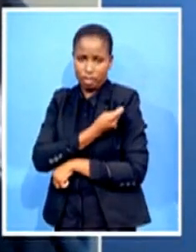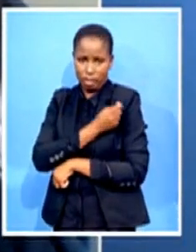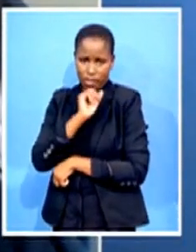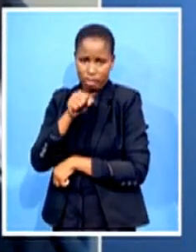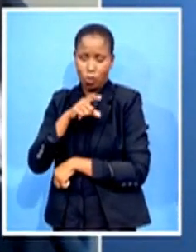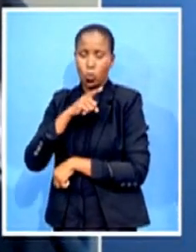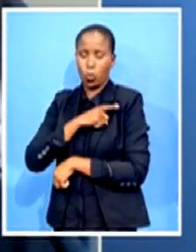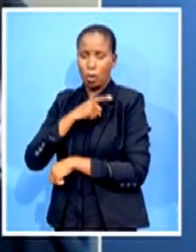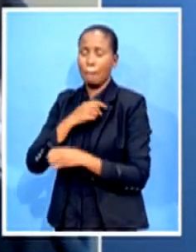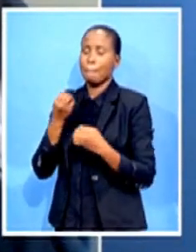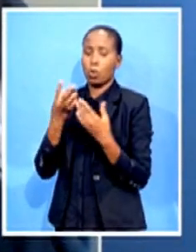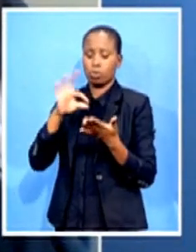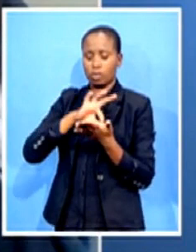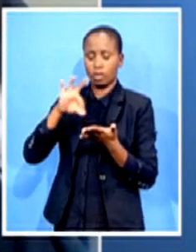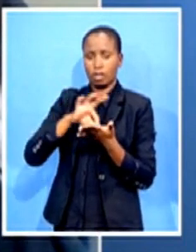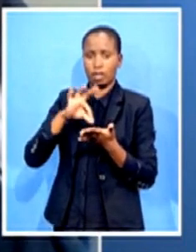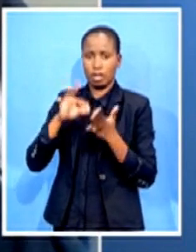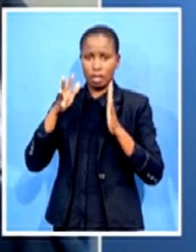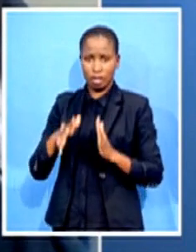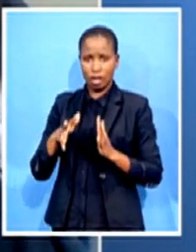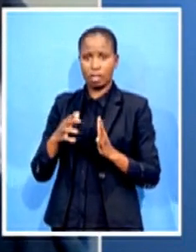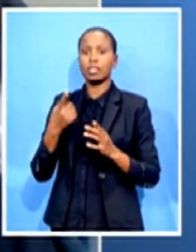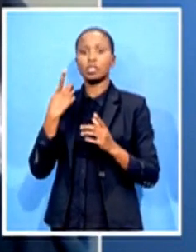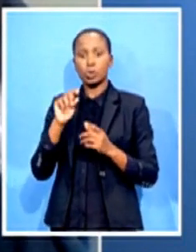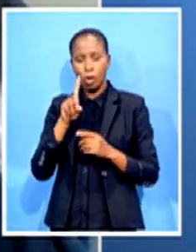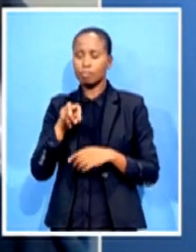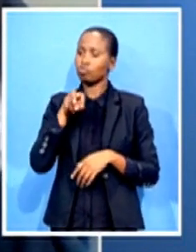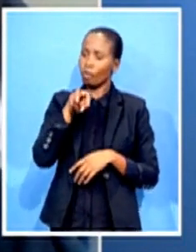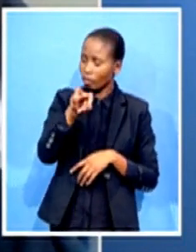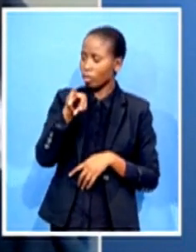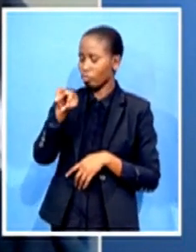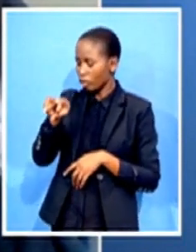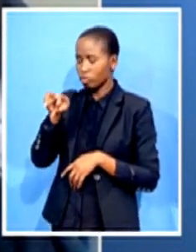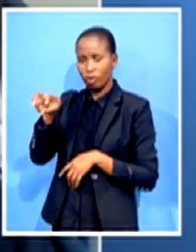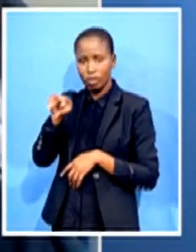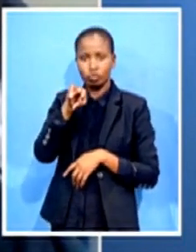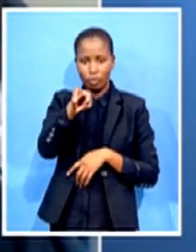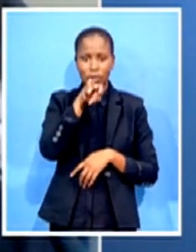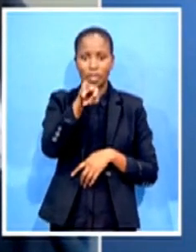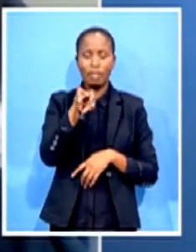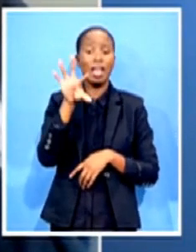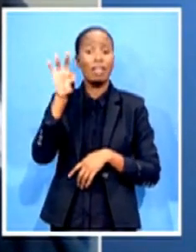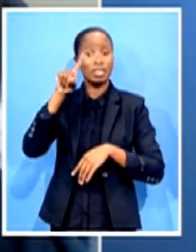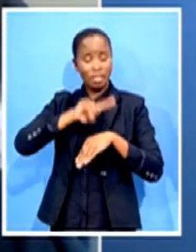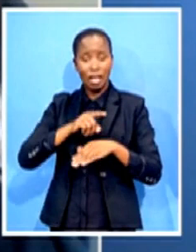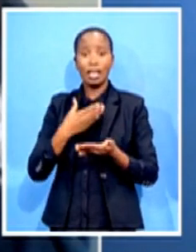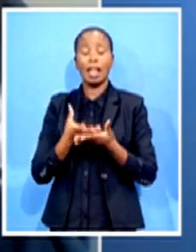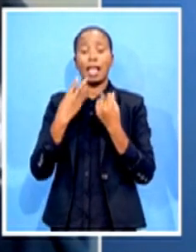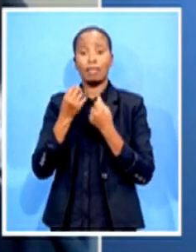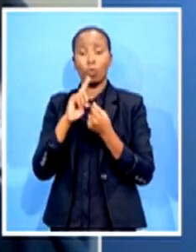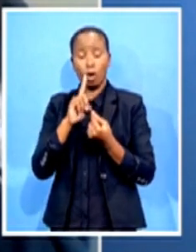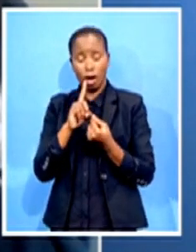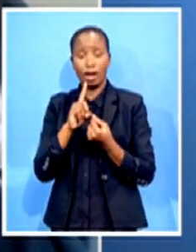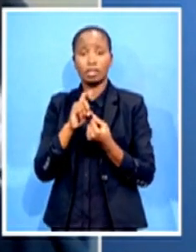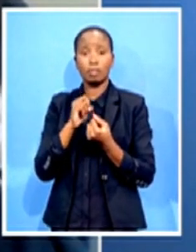so they do travel every day and they get exposed to a lot of people. So we